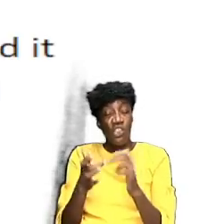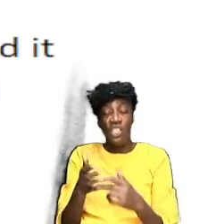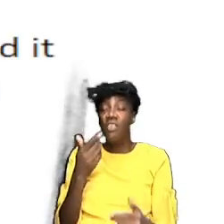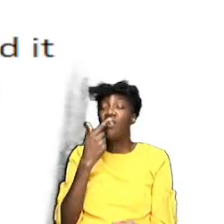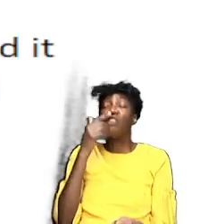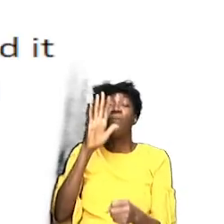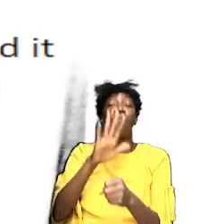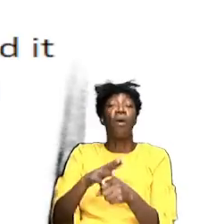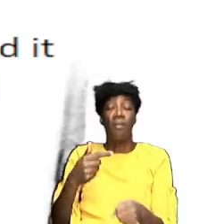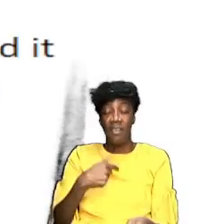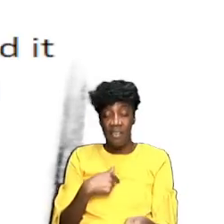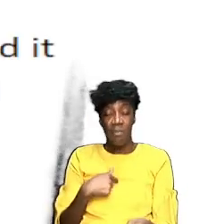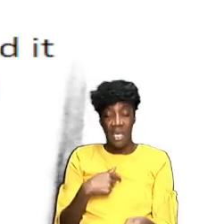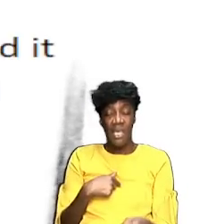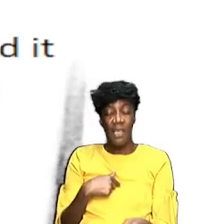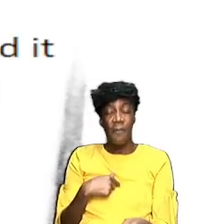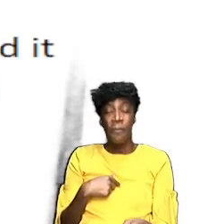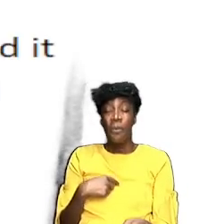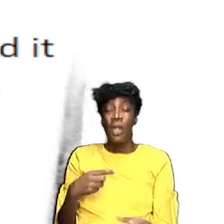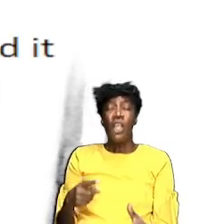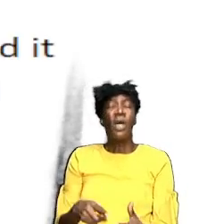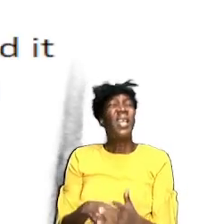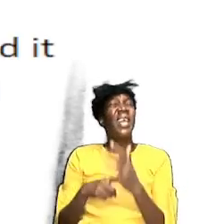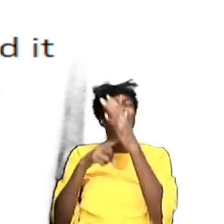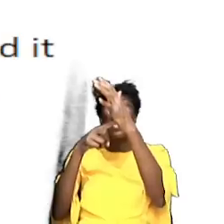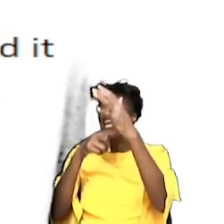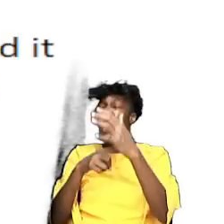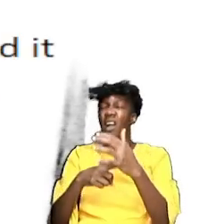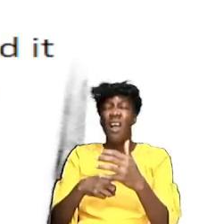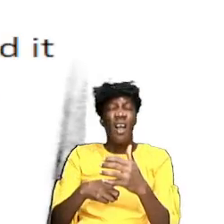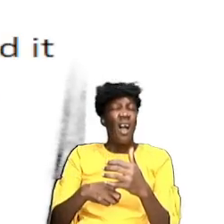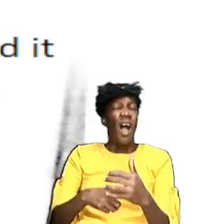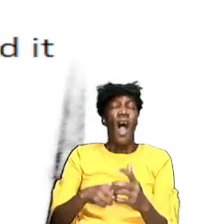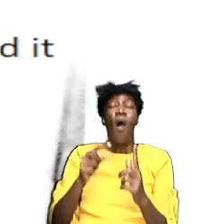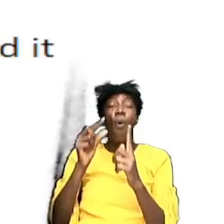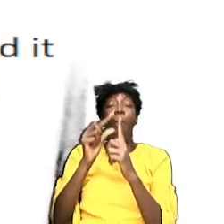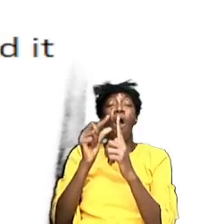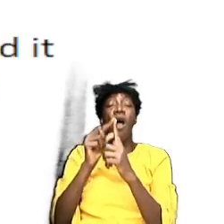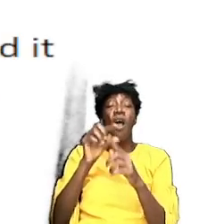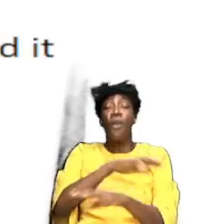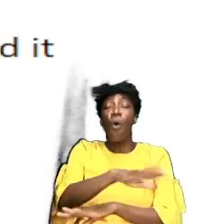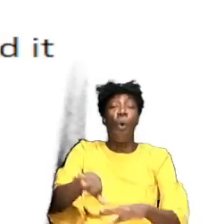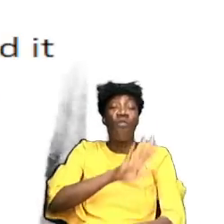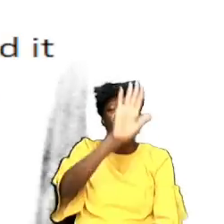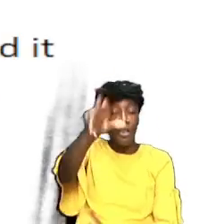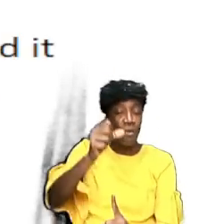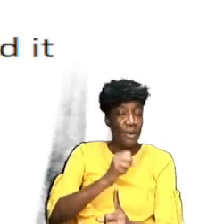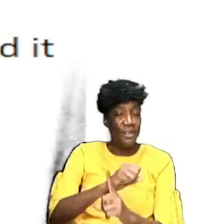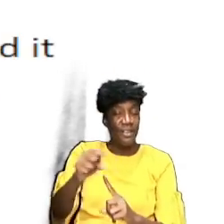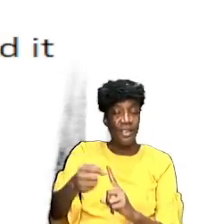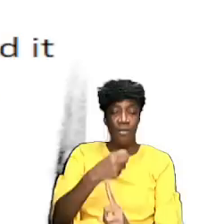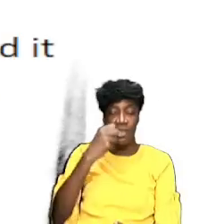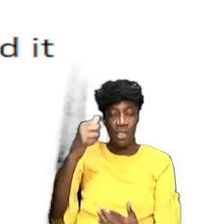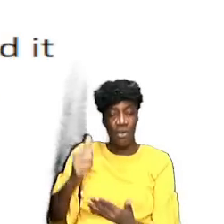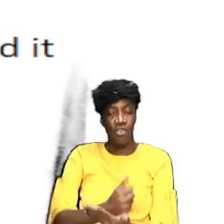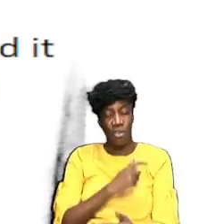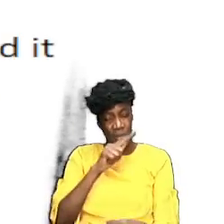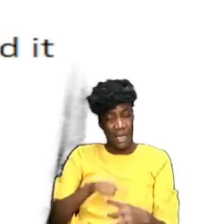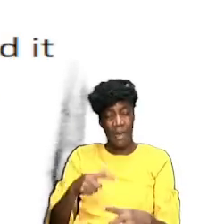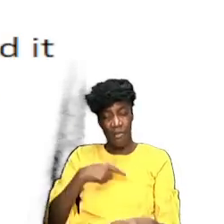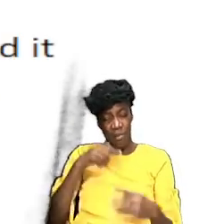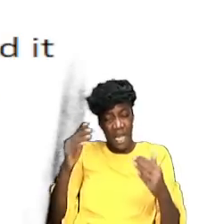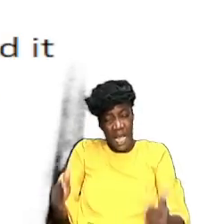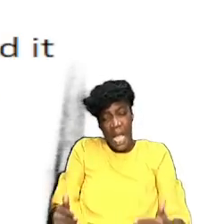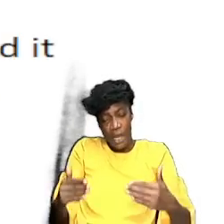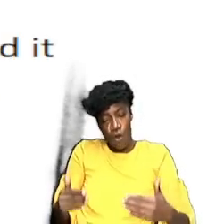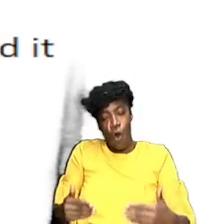you declare a rhema word over your situation. Amen. As David says, sometimes I have to encourage